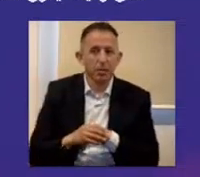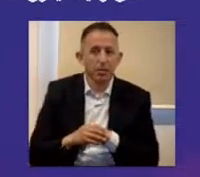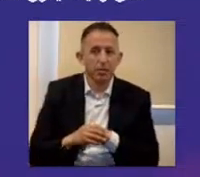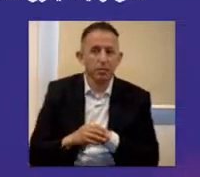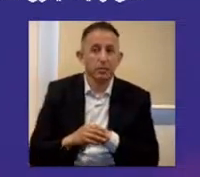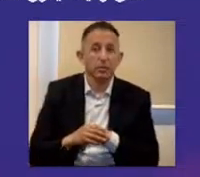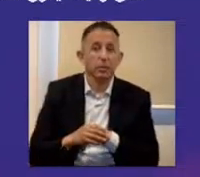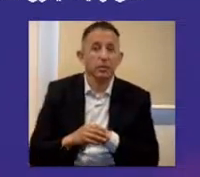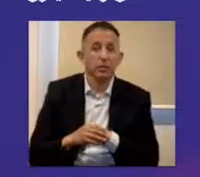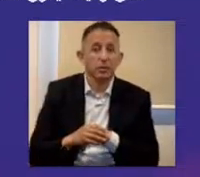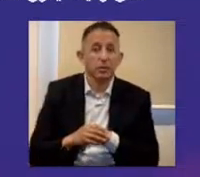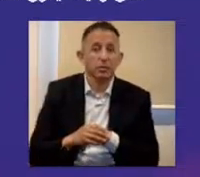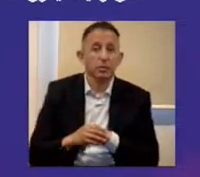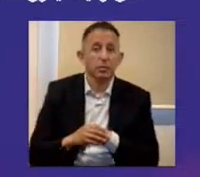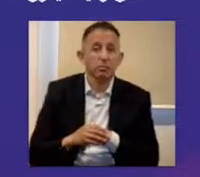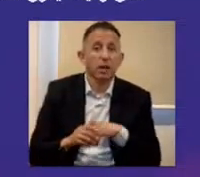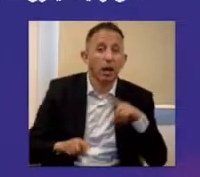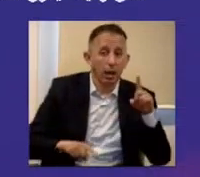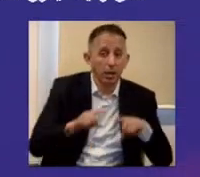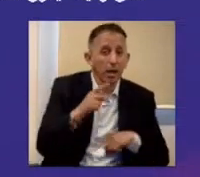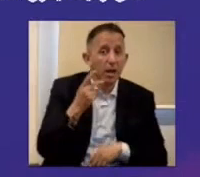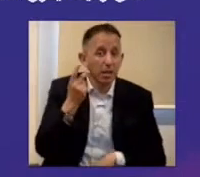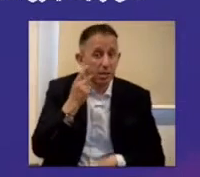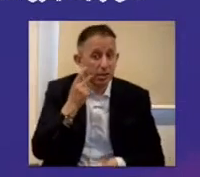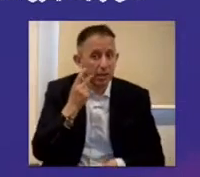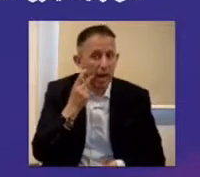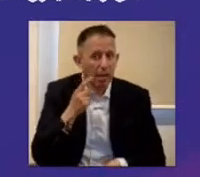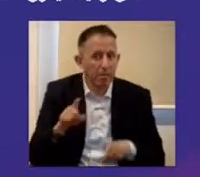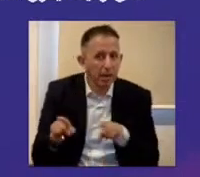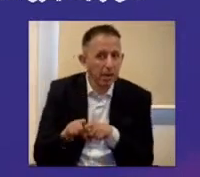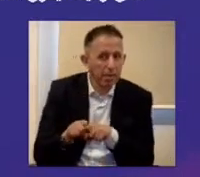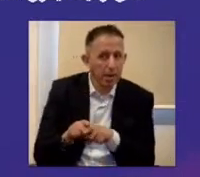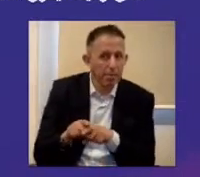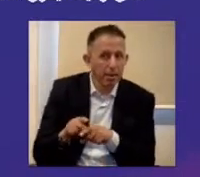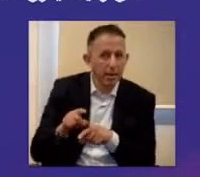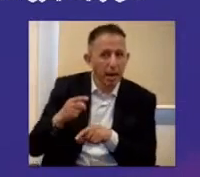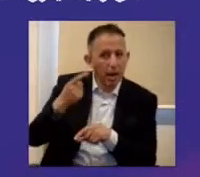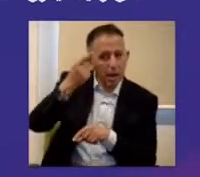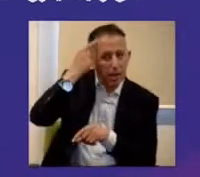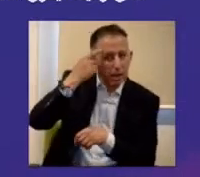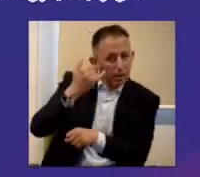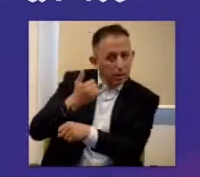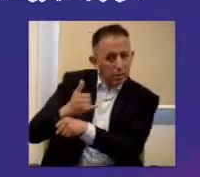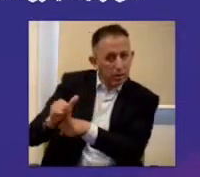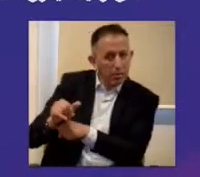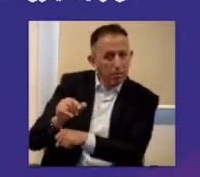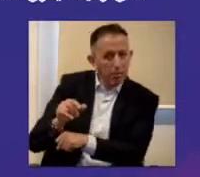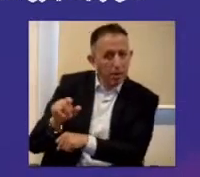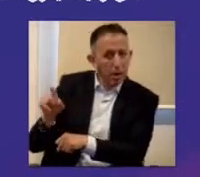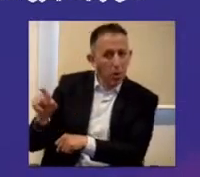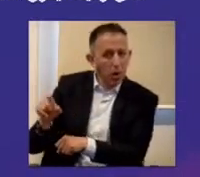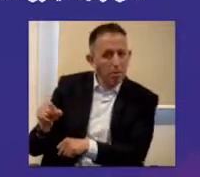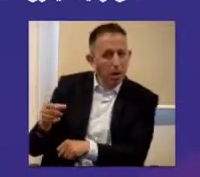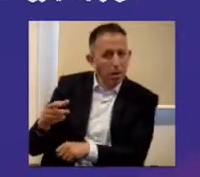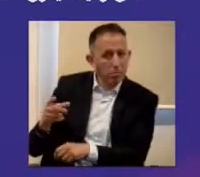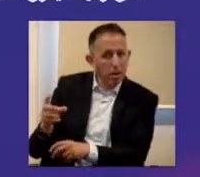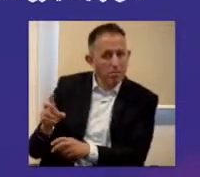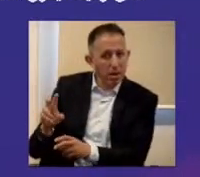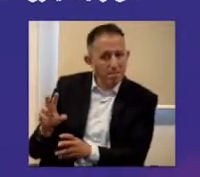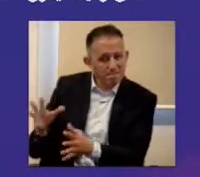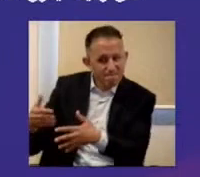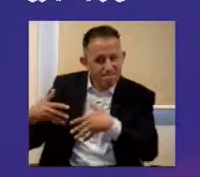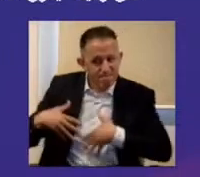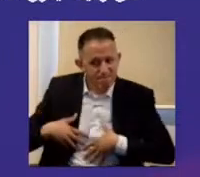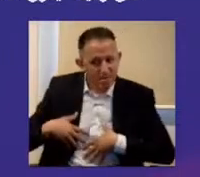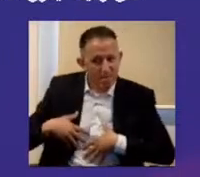Or what they will be doing later. Exams determine what is taught instead of the real needs of the learner and society. Teaching for the exam is a